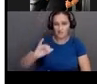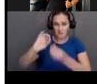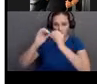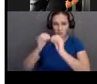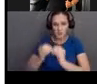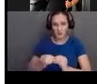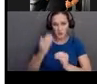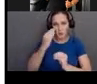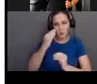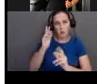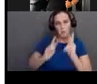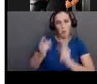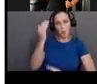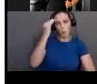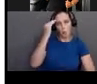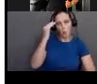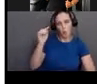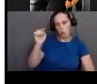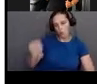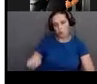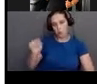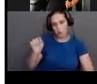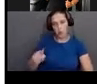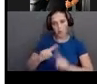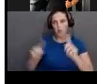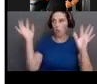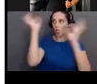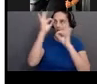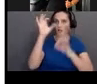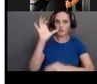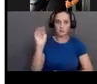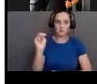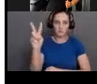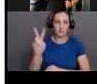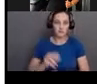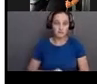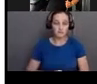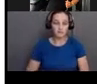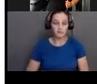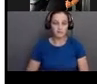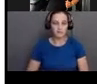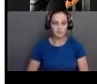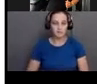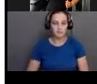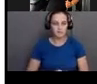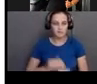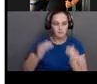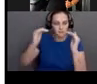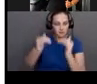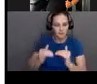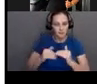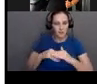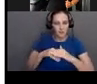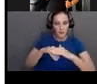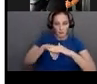known things. And congenital rubella syndrome,